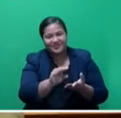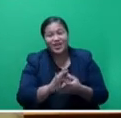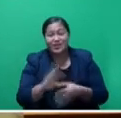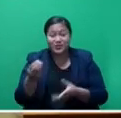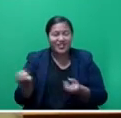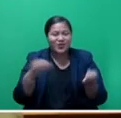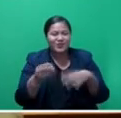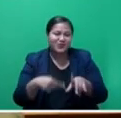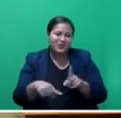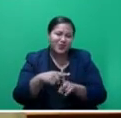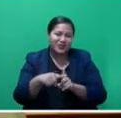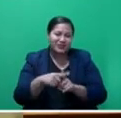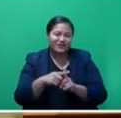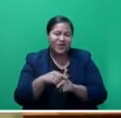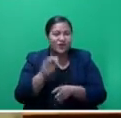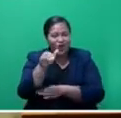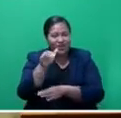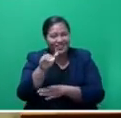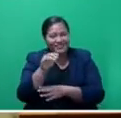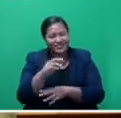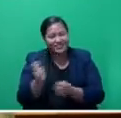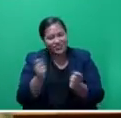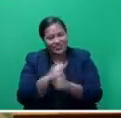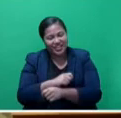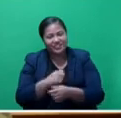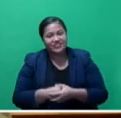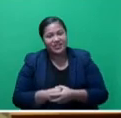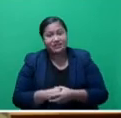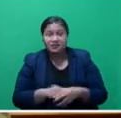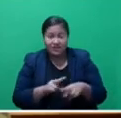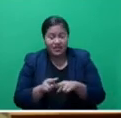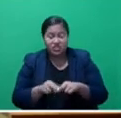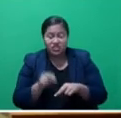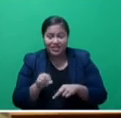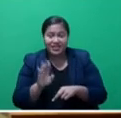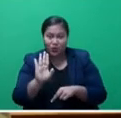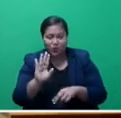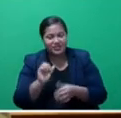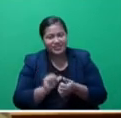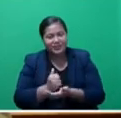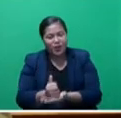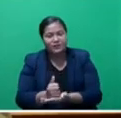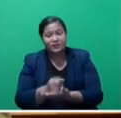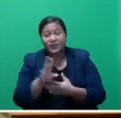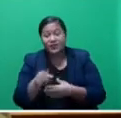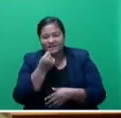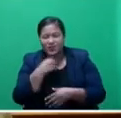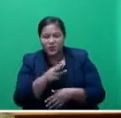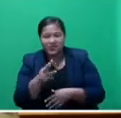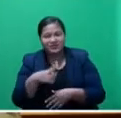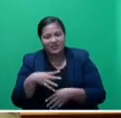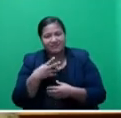positively to foreign reserves. Fiji needs your support. With those words, Mr. Speaker, sir, I take this opportunity